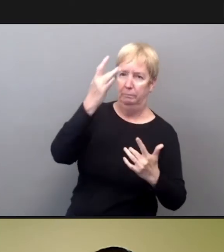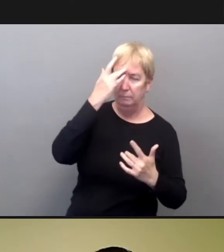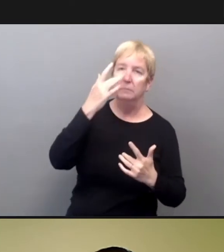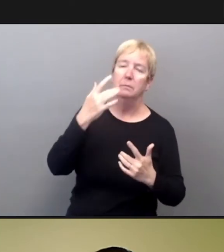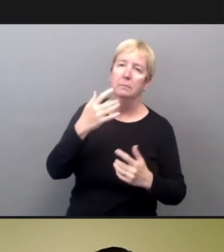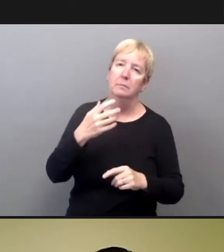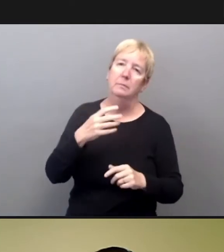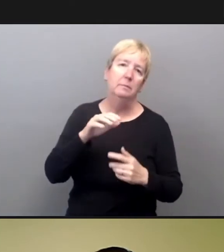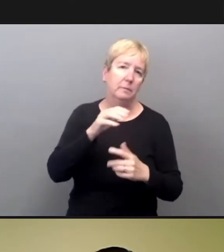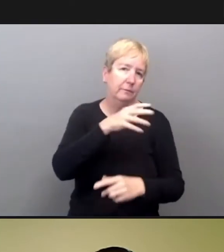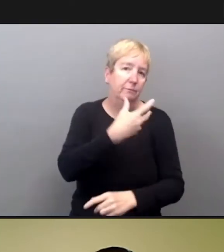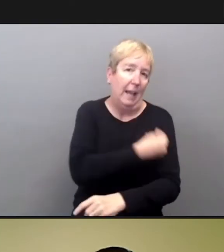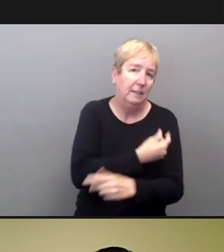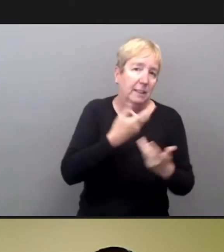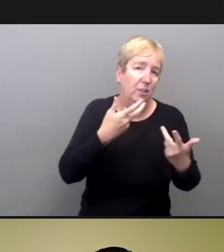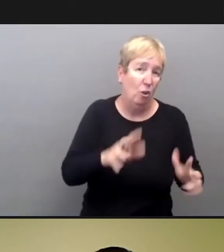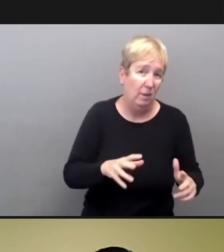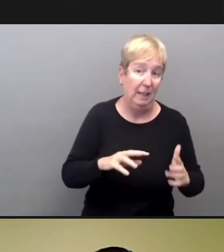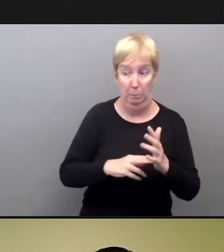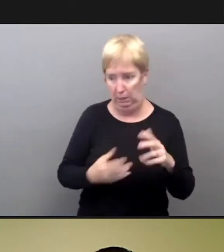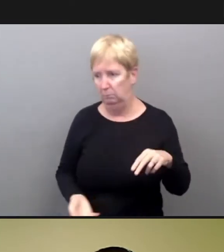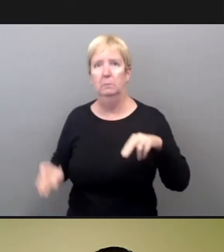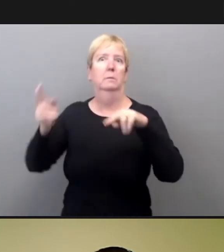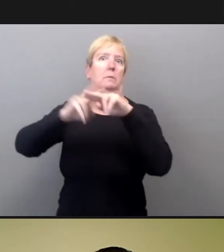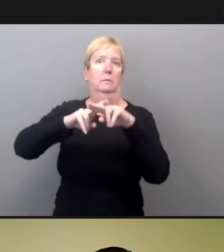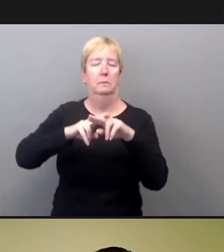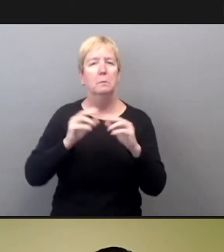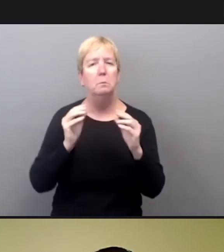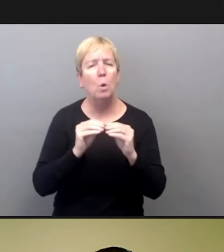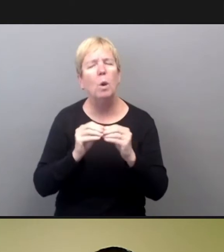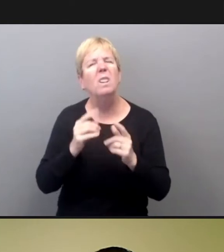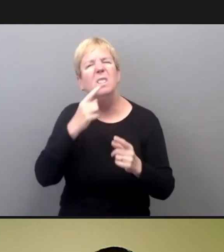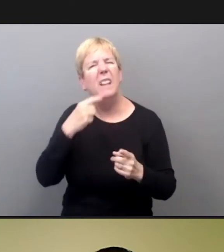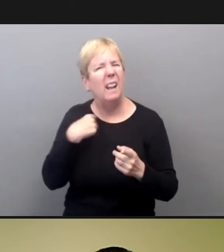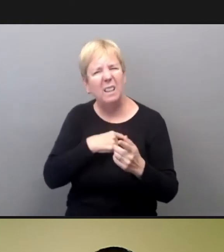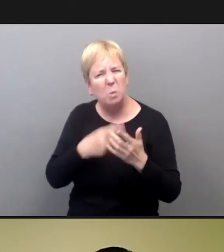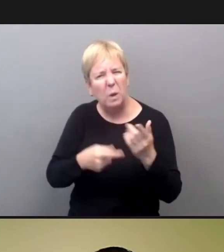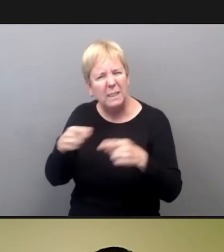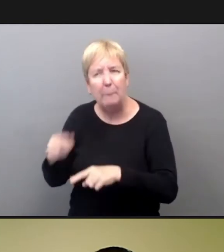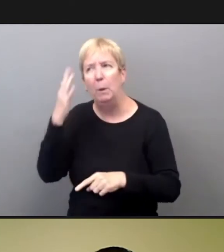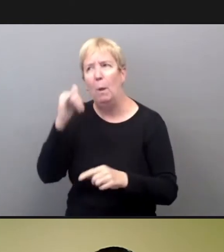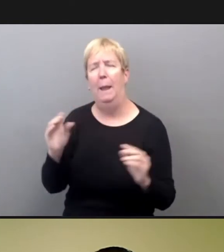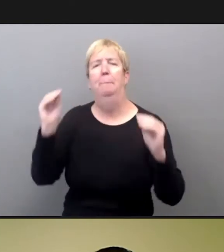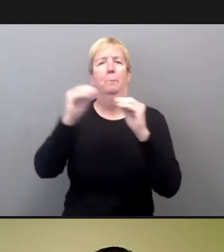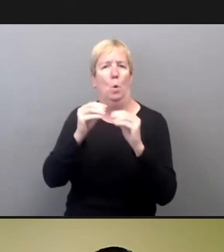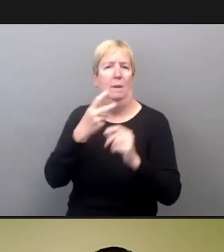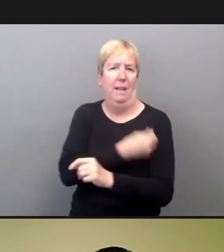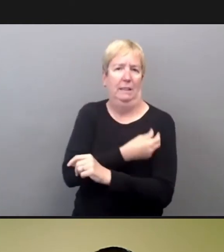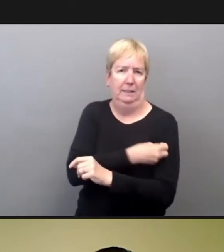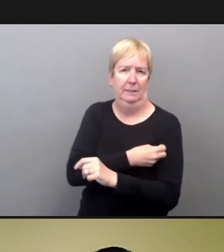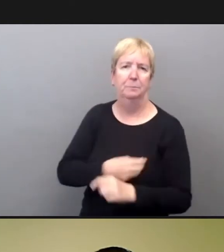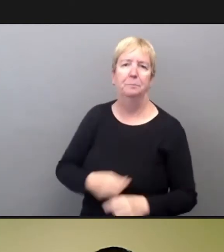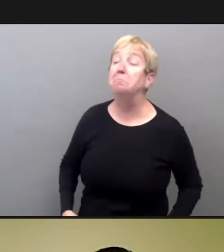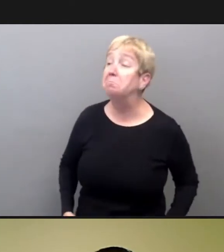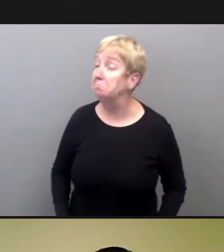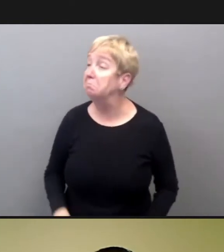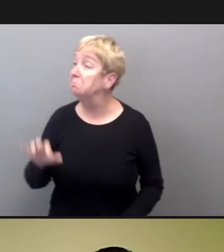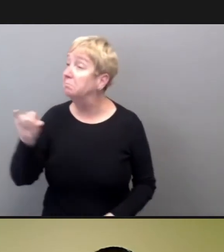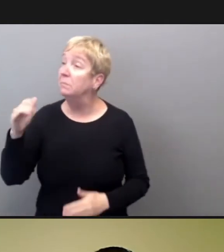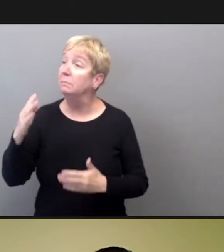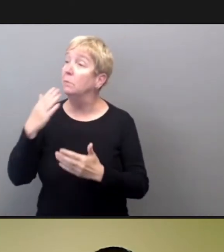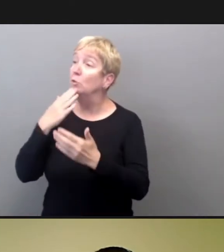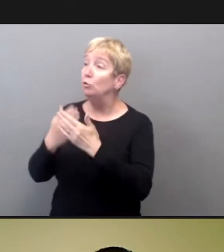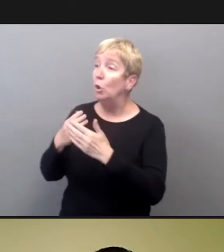14.8 reported last week. So that seems like a significant increase. Tell us what's going on there. Yeah, those are all great topics, and I'll take them